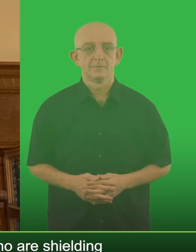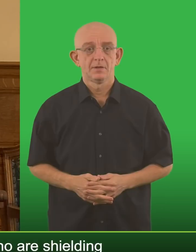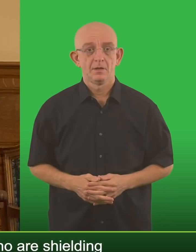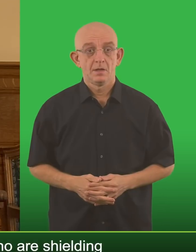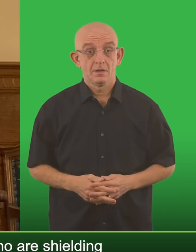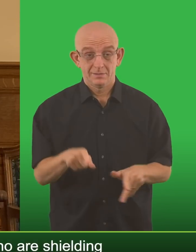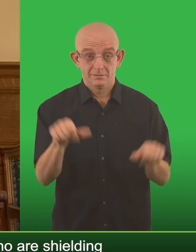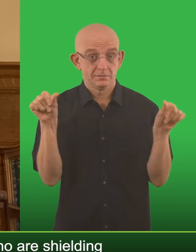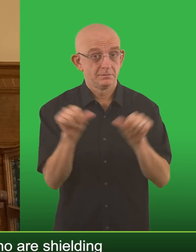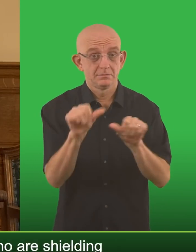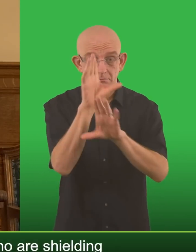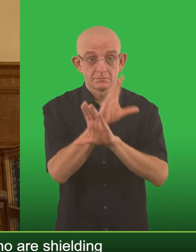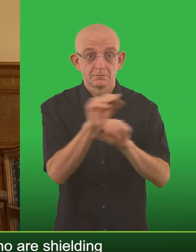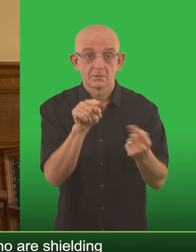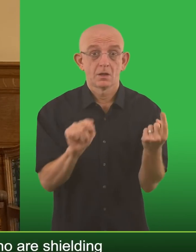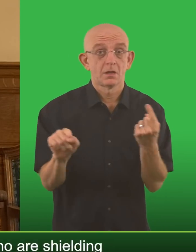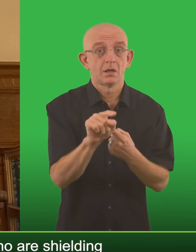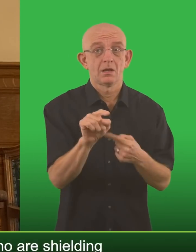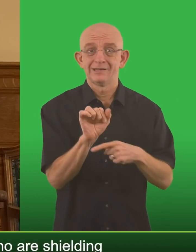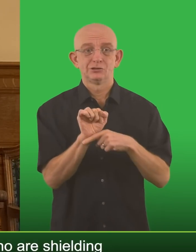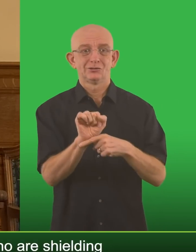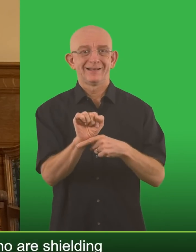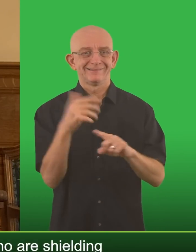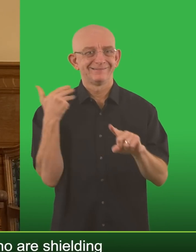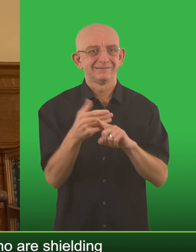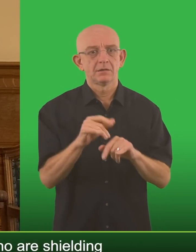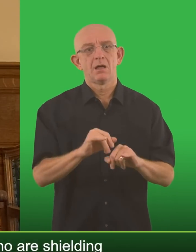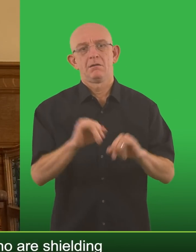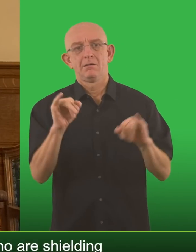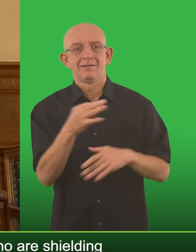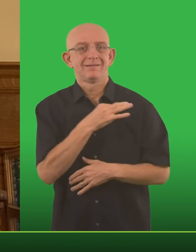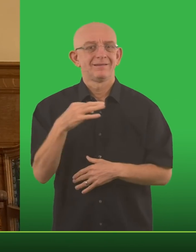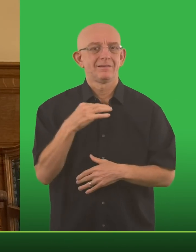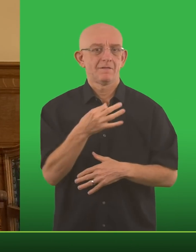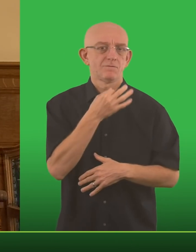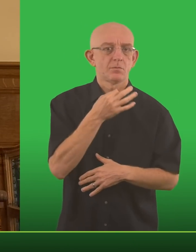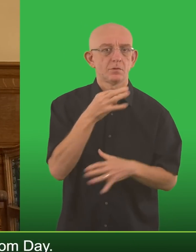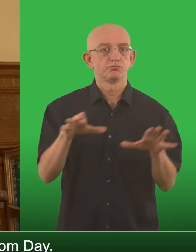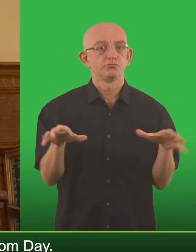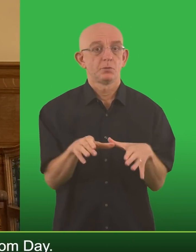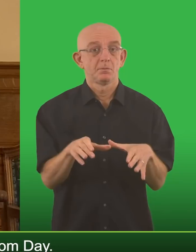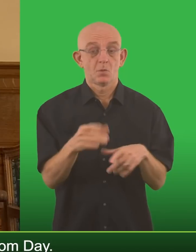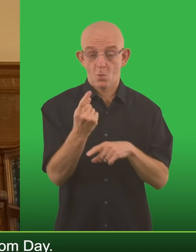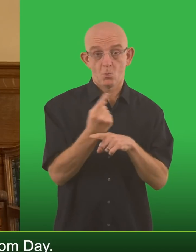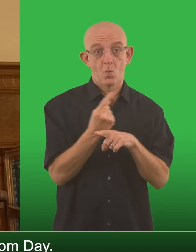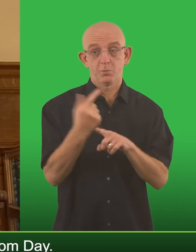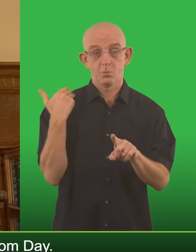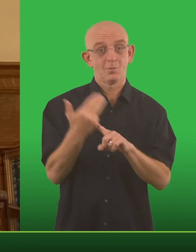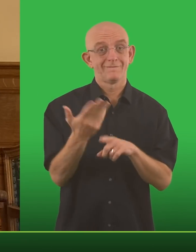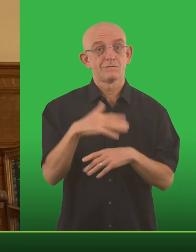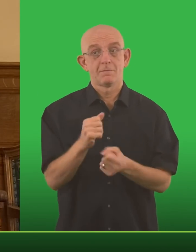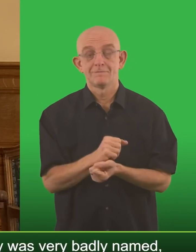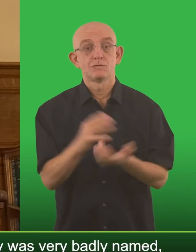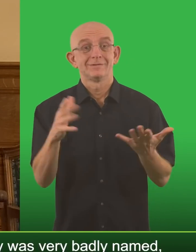This is a short message for those who are shielding, or the clinically extremely vulnerable group. We're a week on from Freedom